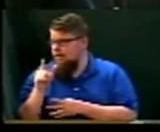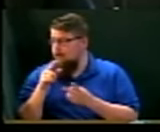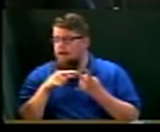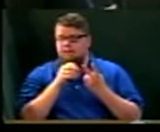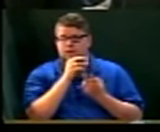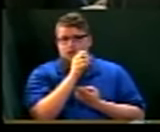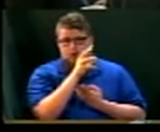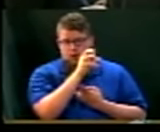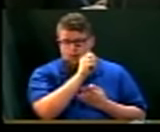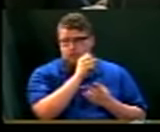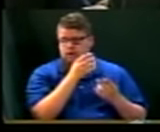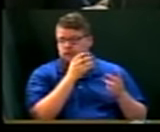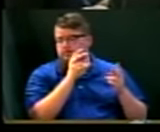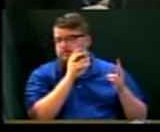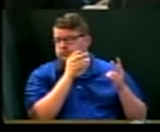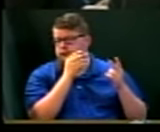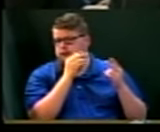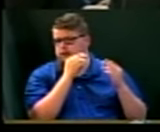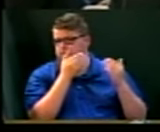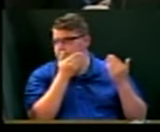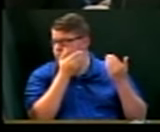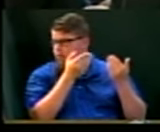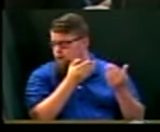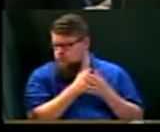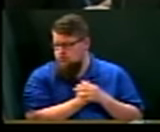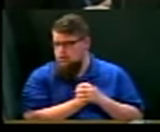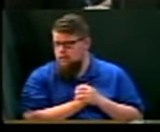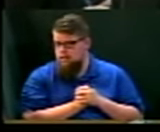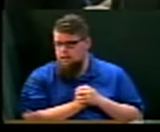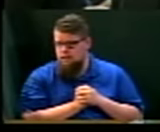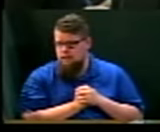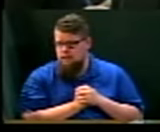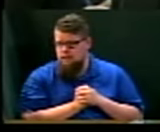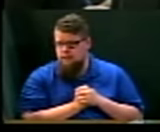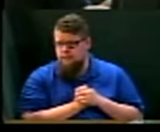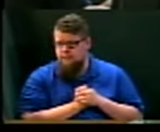Owen's motion. I don't think you can second it. What?